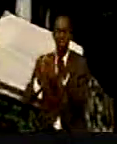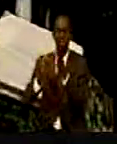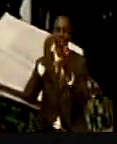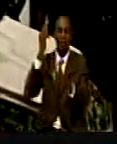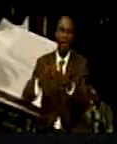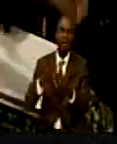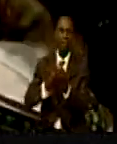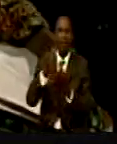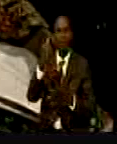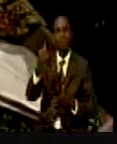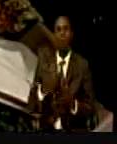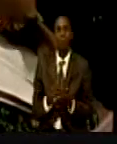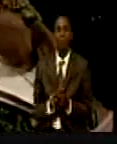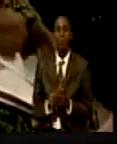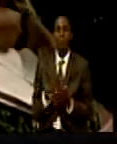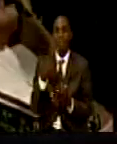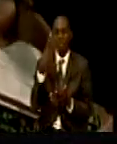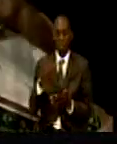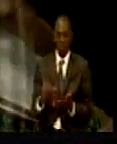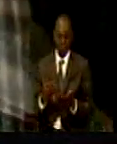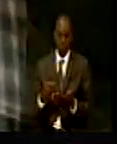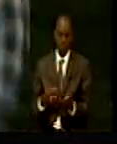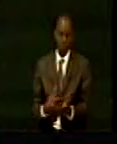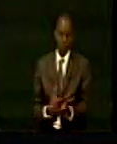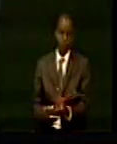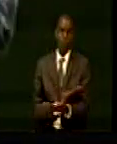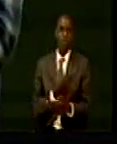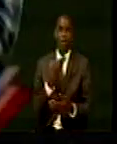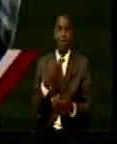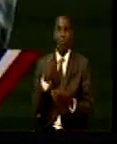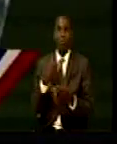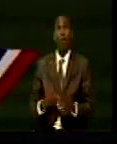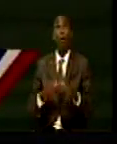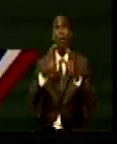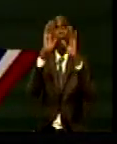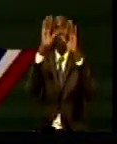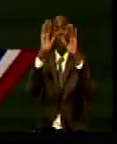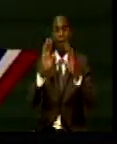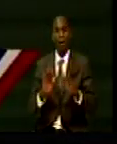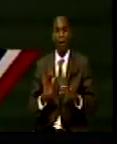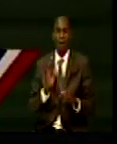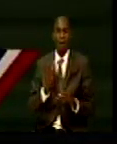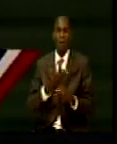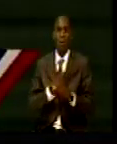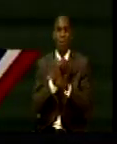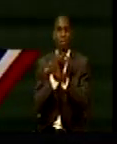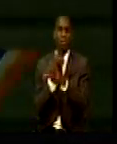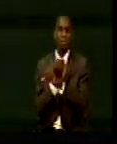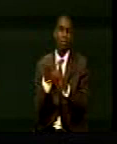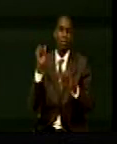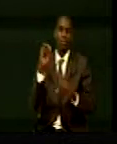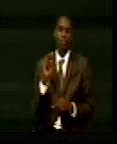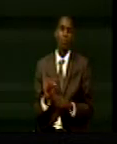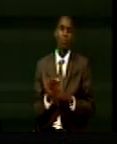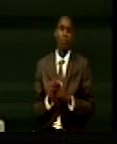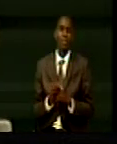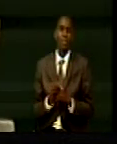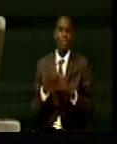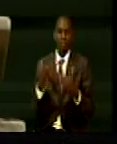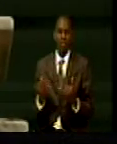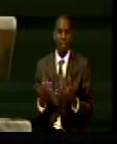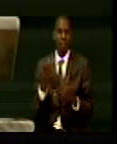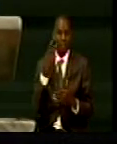The impartation of the miracle, our salvation. I want you to come back to Acts